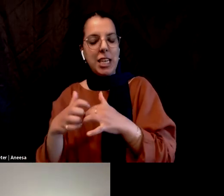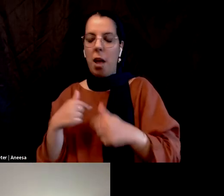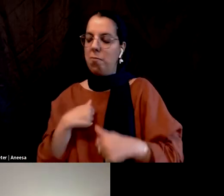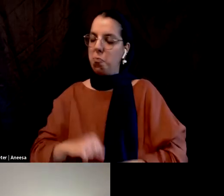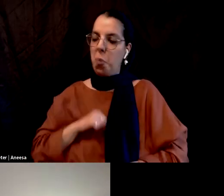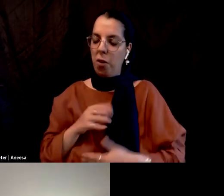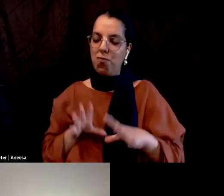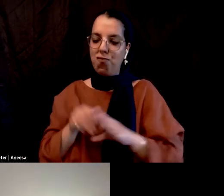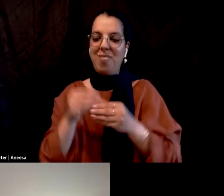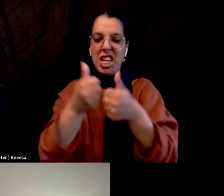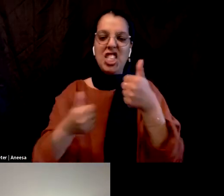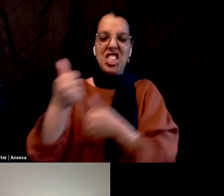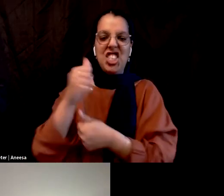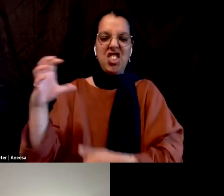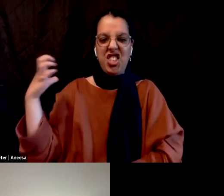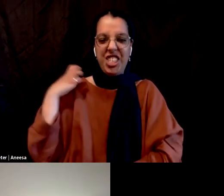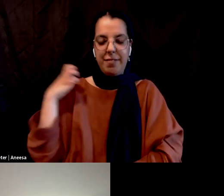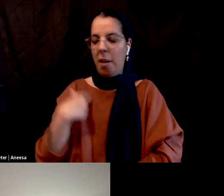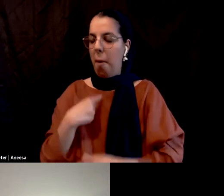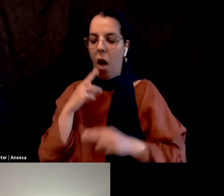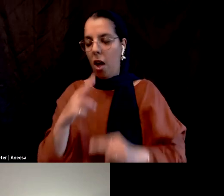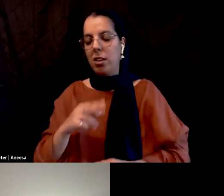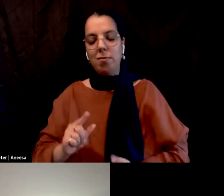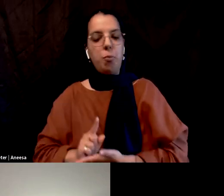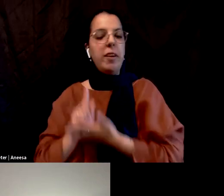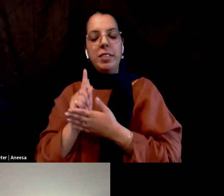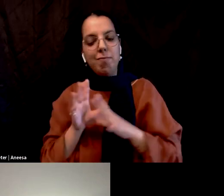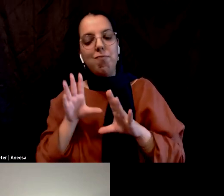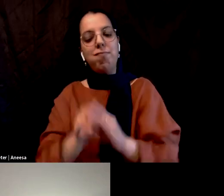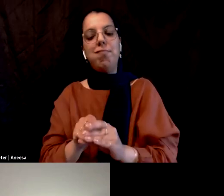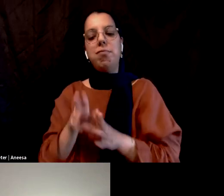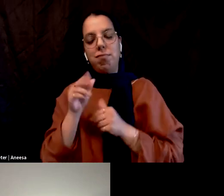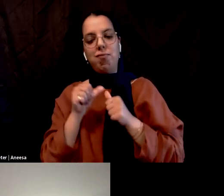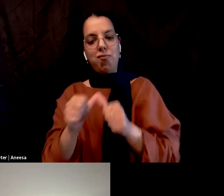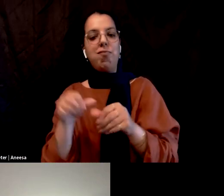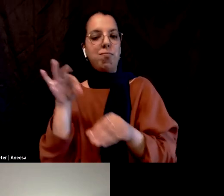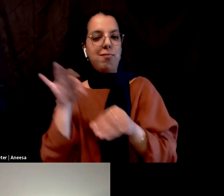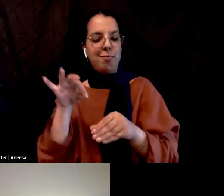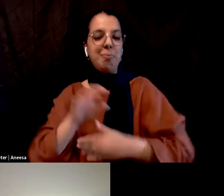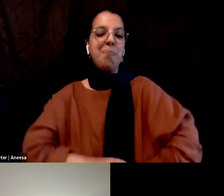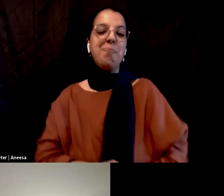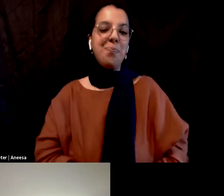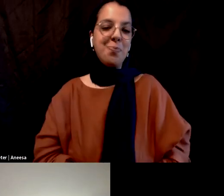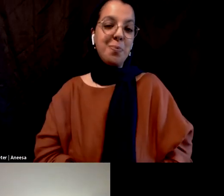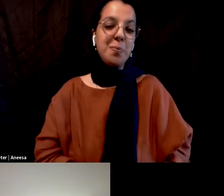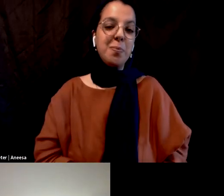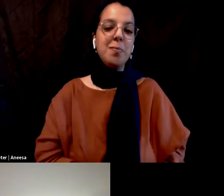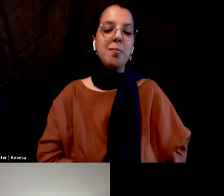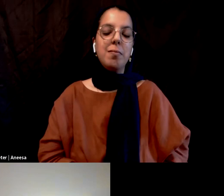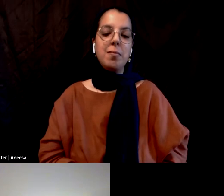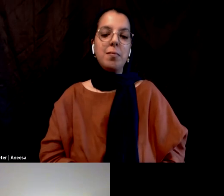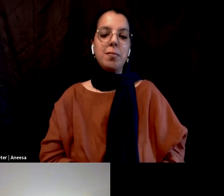have the honor and privilege of continuing to do so. So I, as you know, it's really difficult to